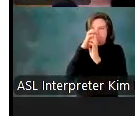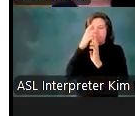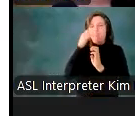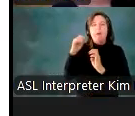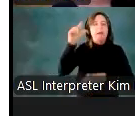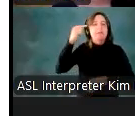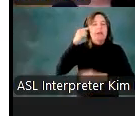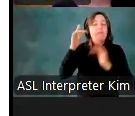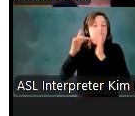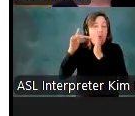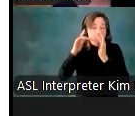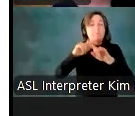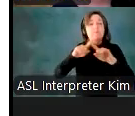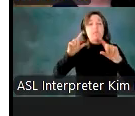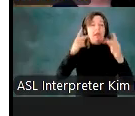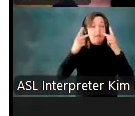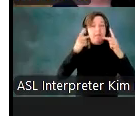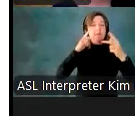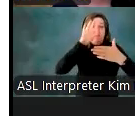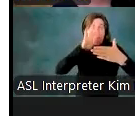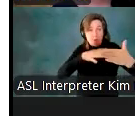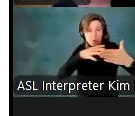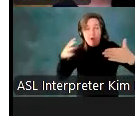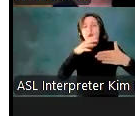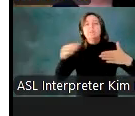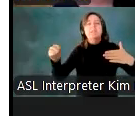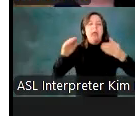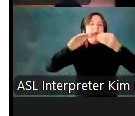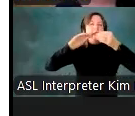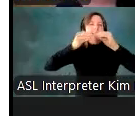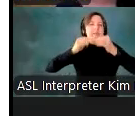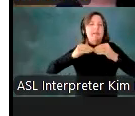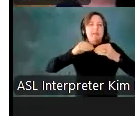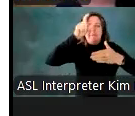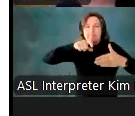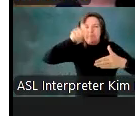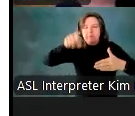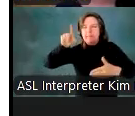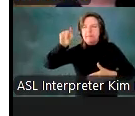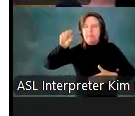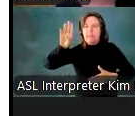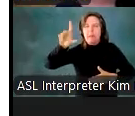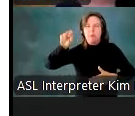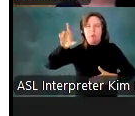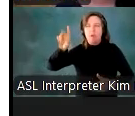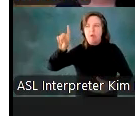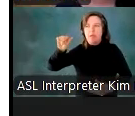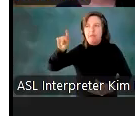crude charts and tabular data. So that's one option. More